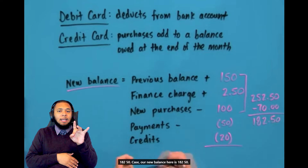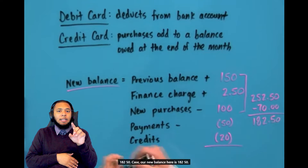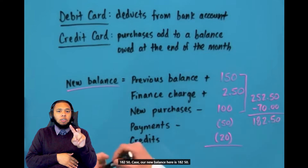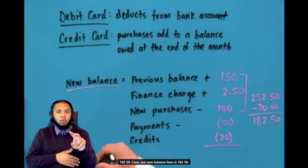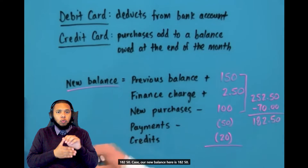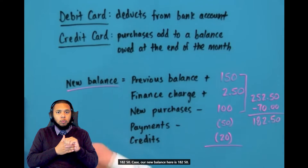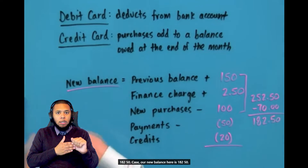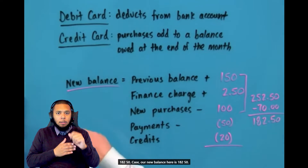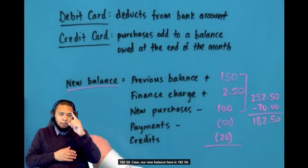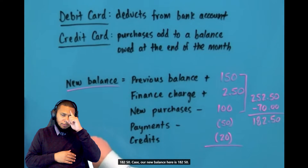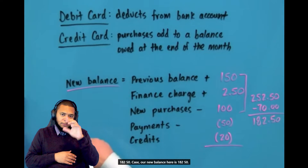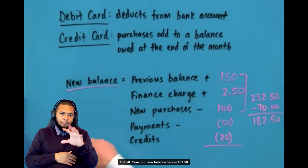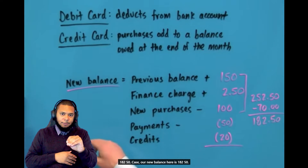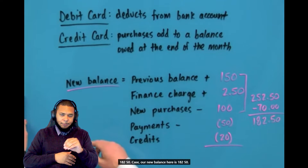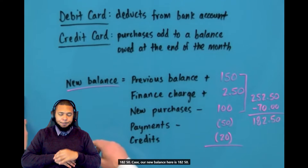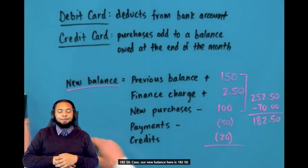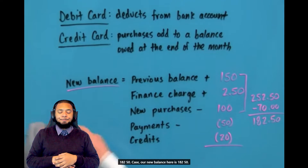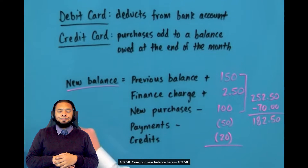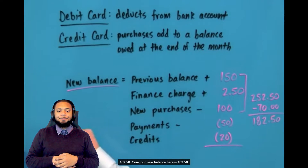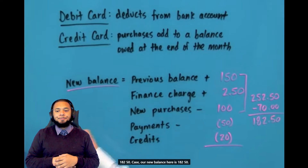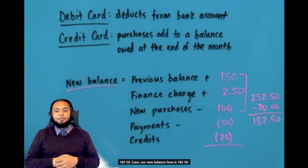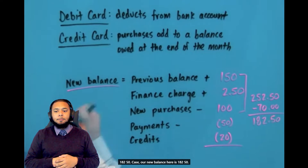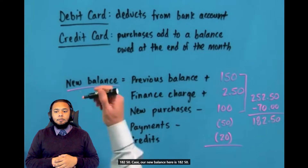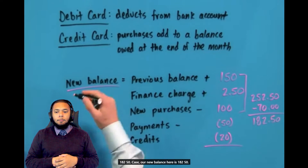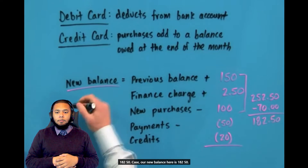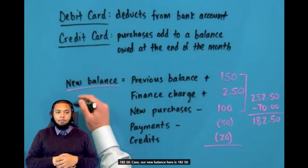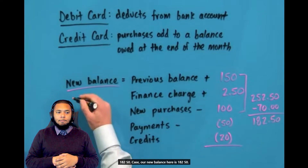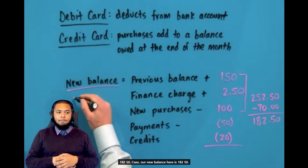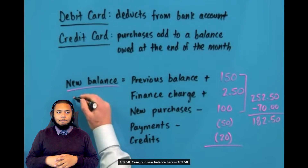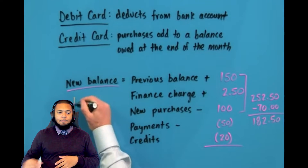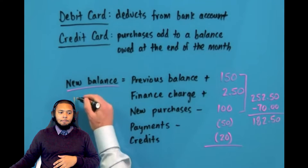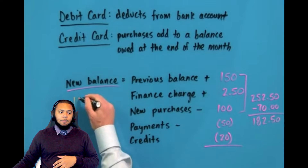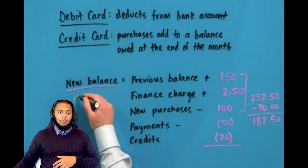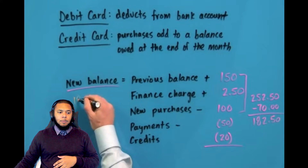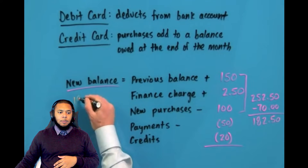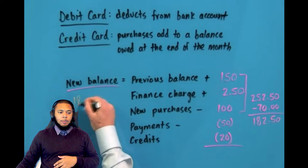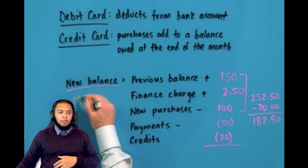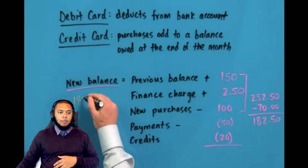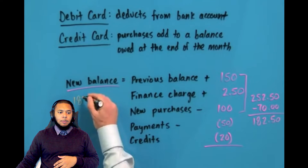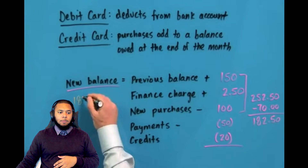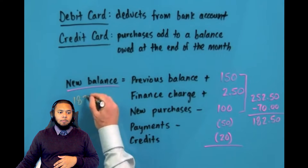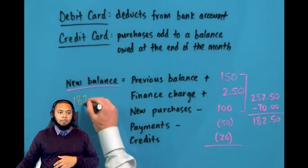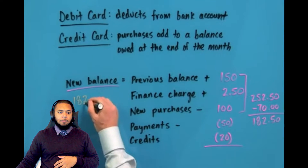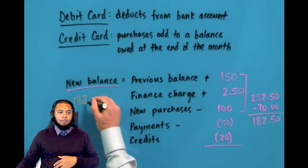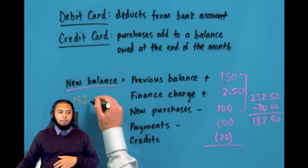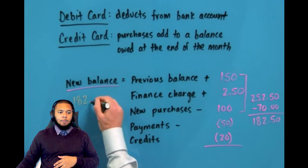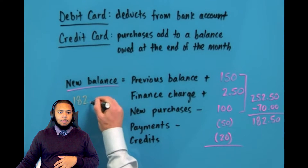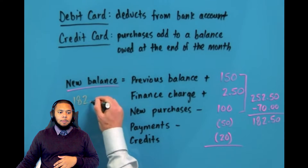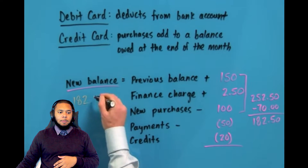Okay, so our new balance here is 182.50.